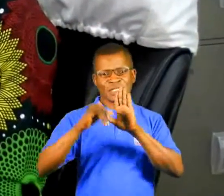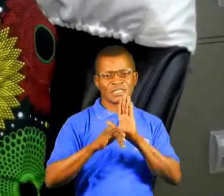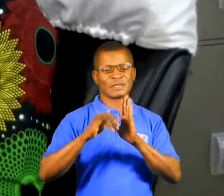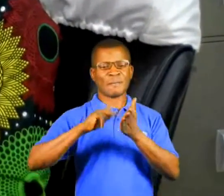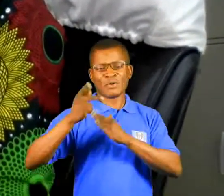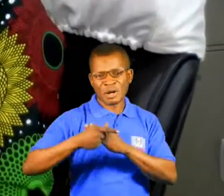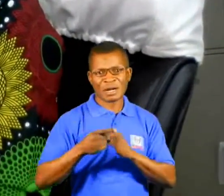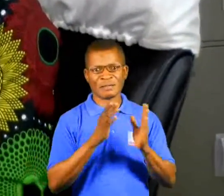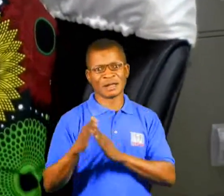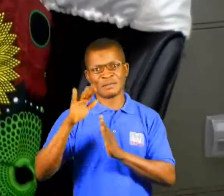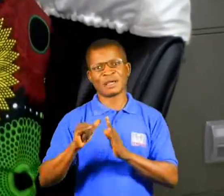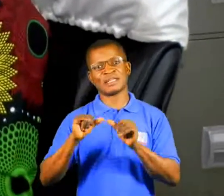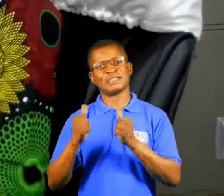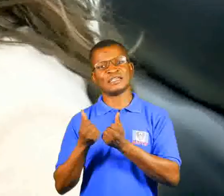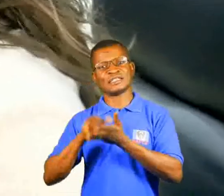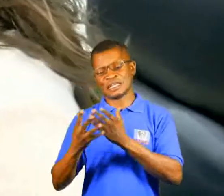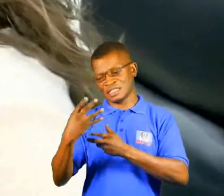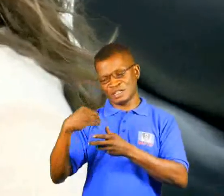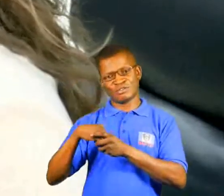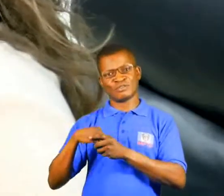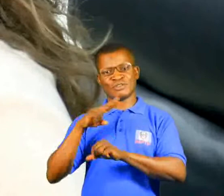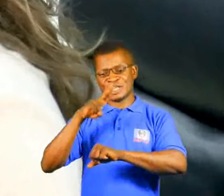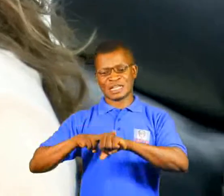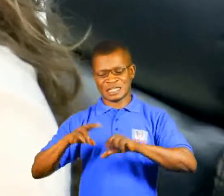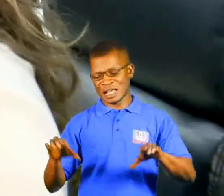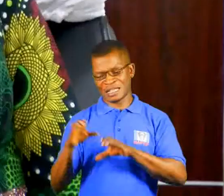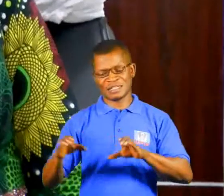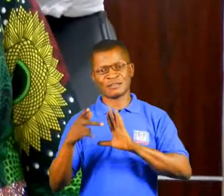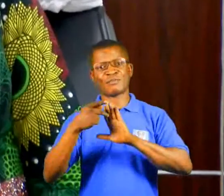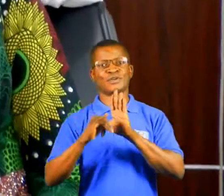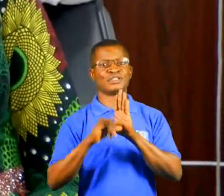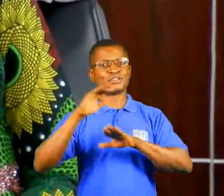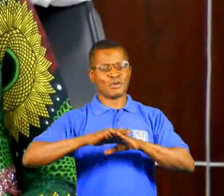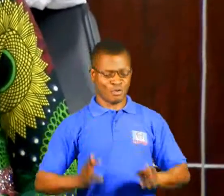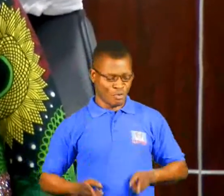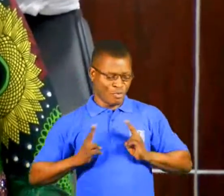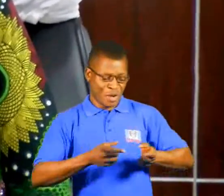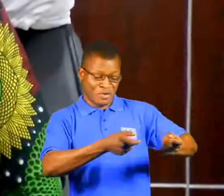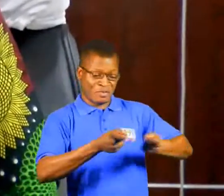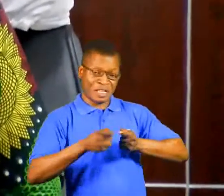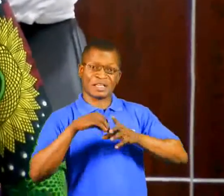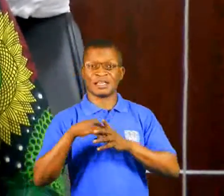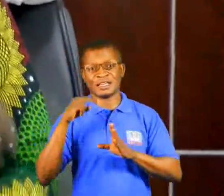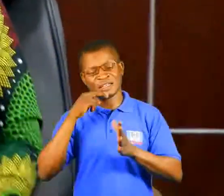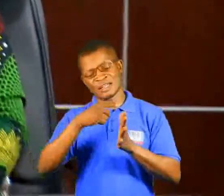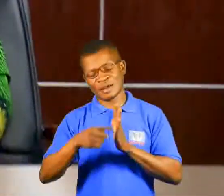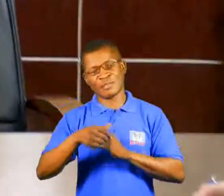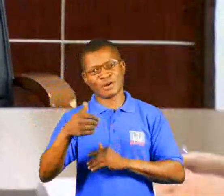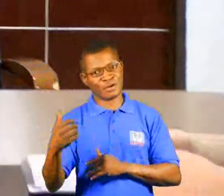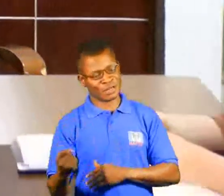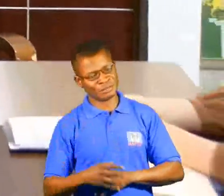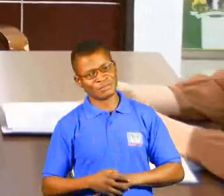and programs initiated by the agency, which includes the National Action Policy on Human Trafficking in Nigeria,